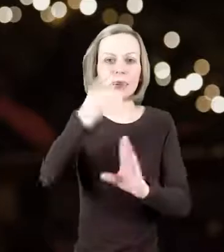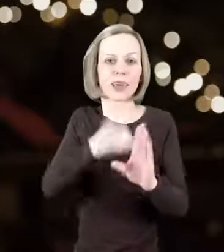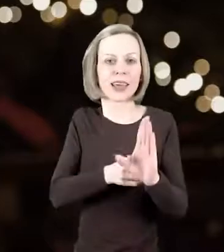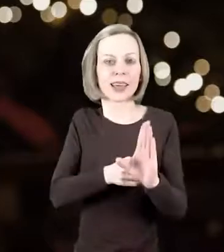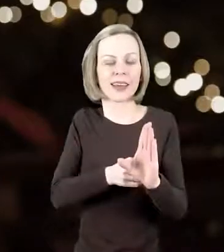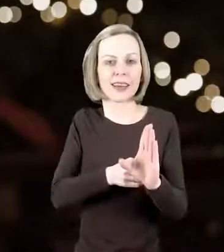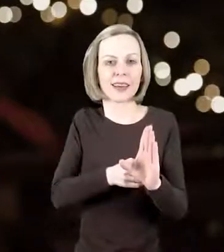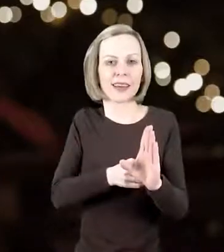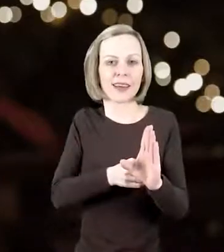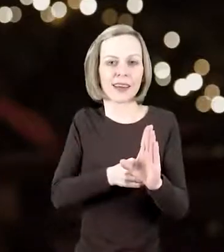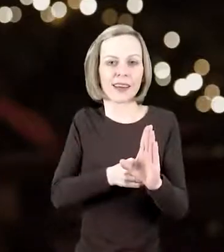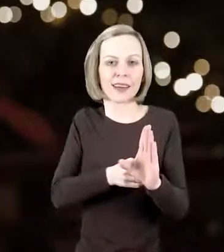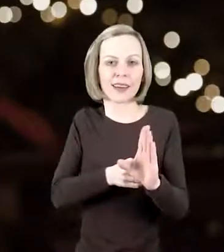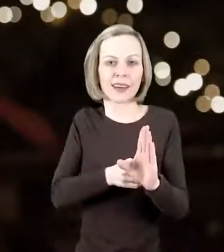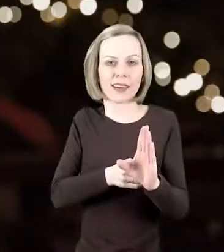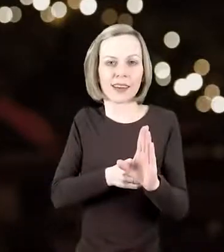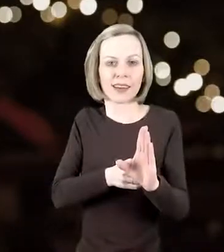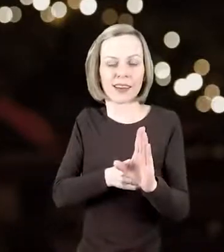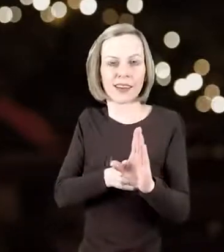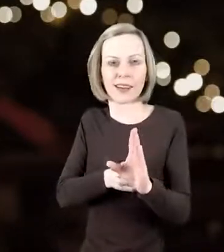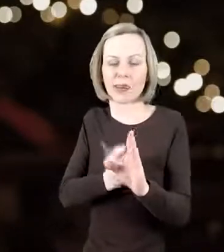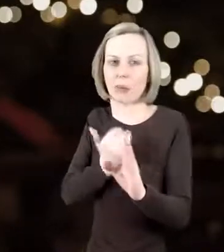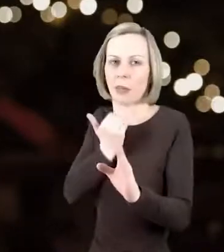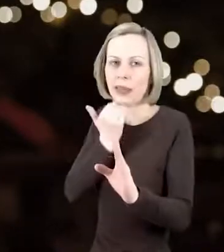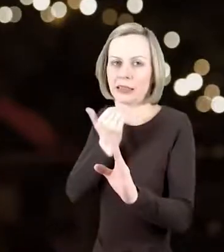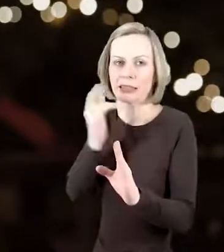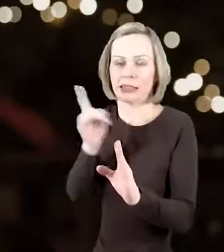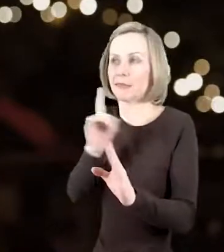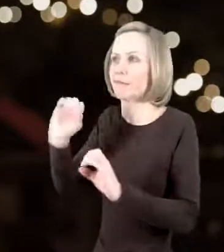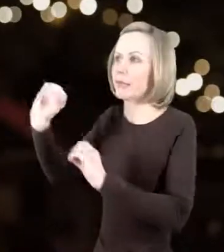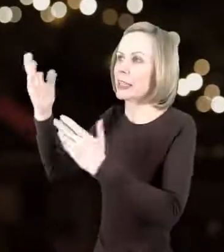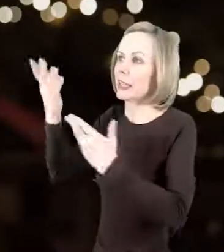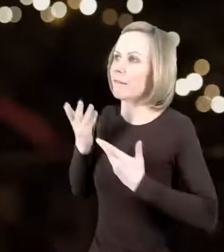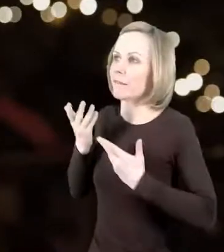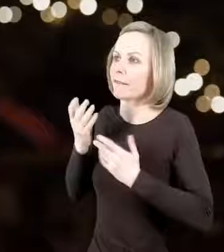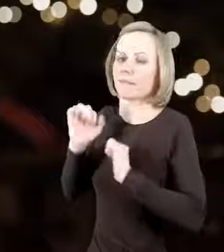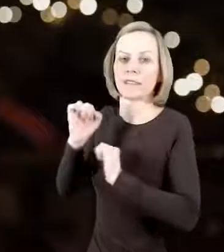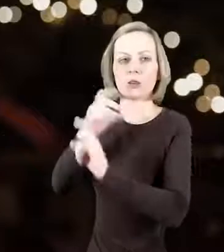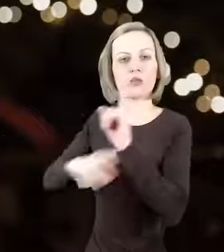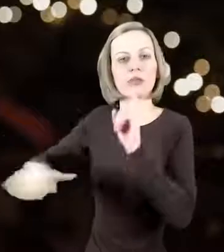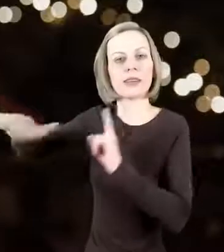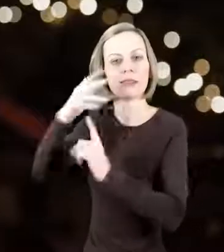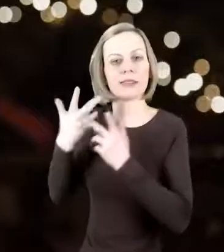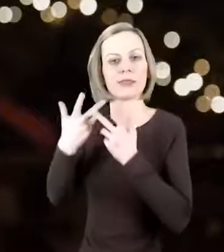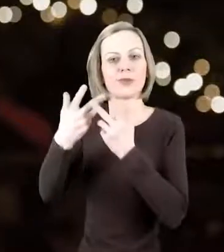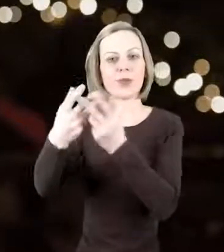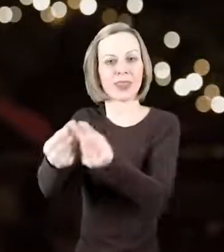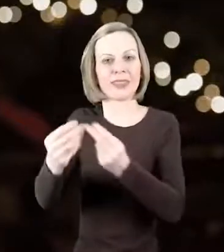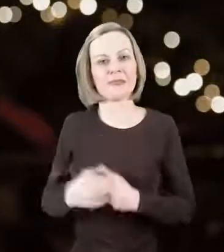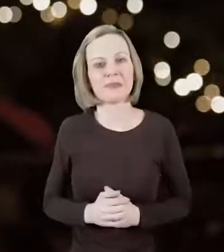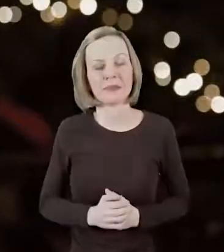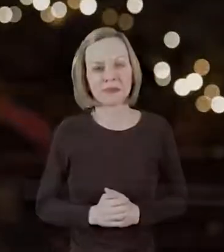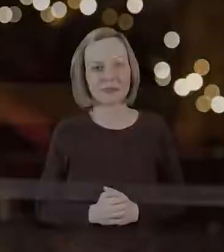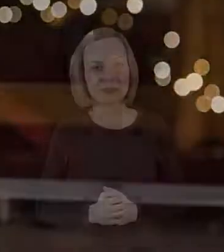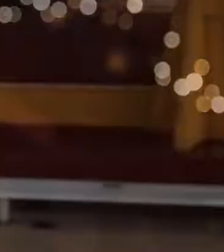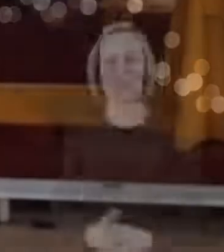wonderful Christmas of joy and a new year full of the gifts of the presence